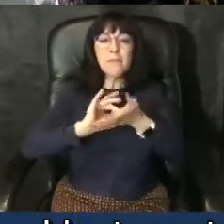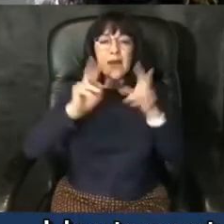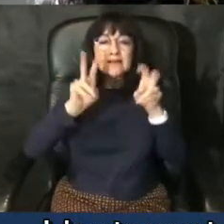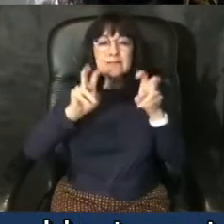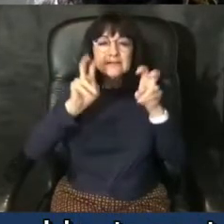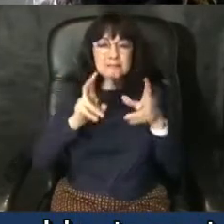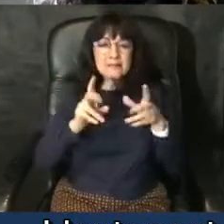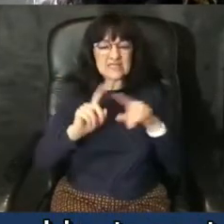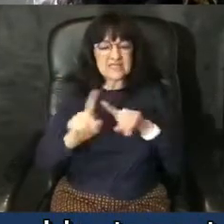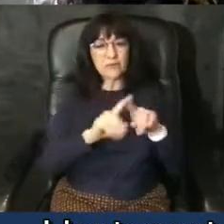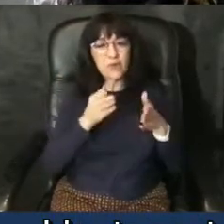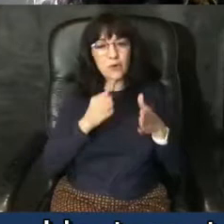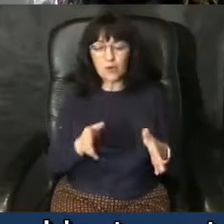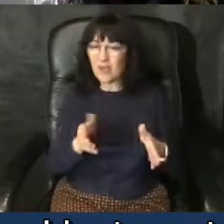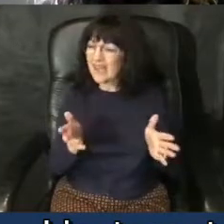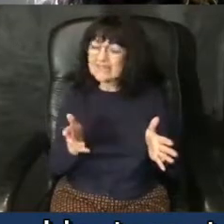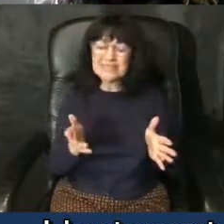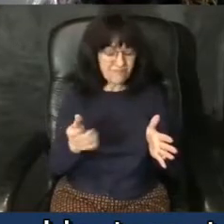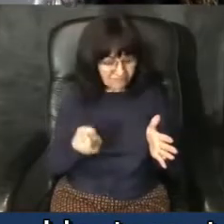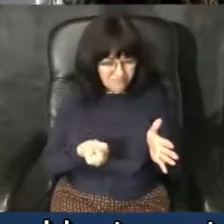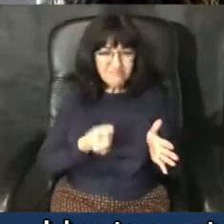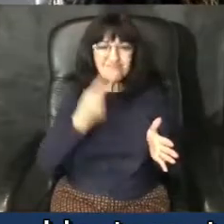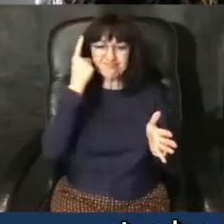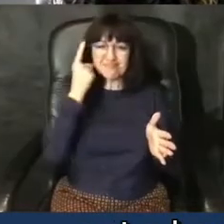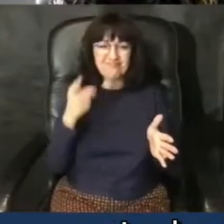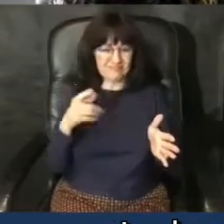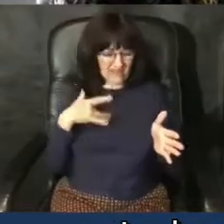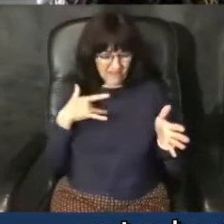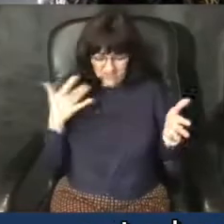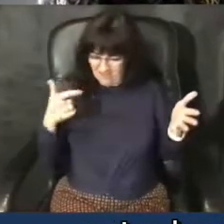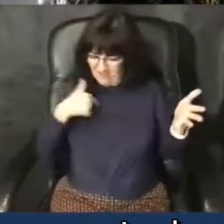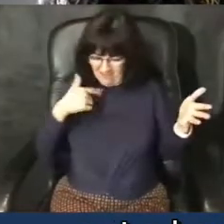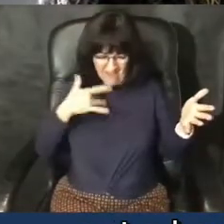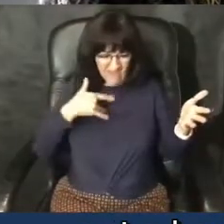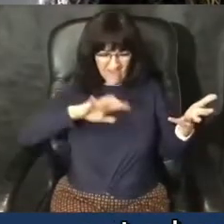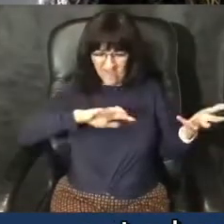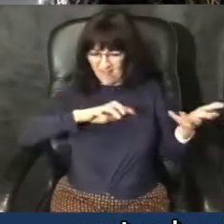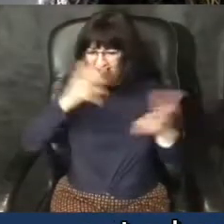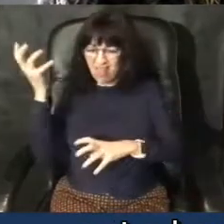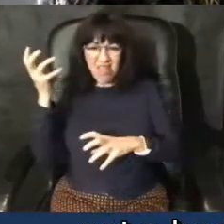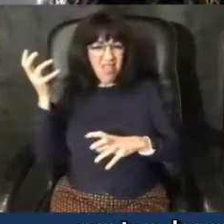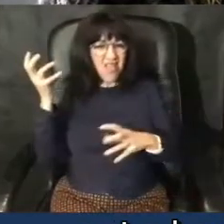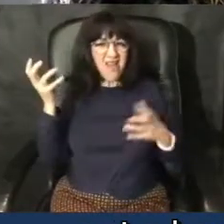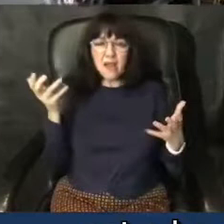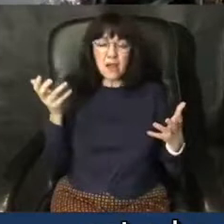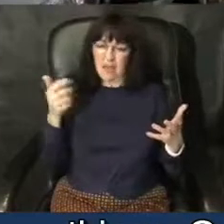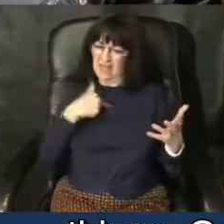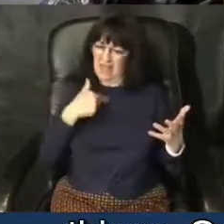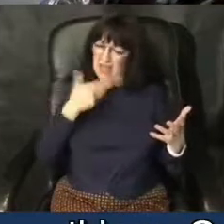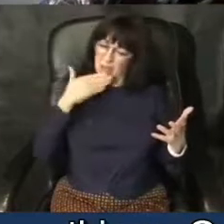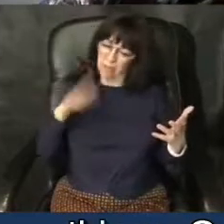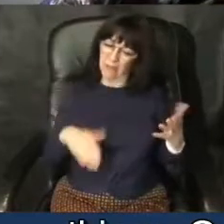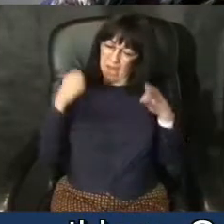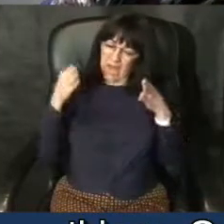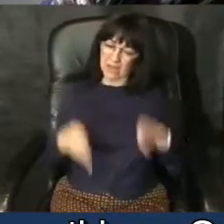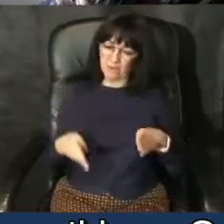Lieutenant Governor says, to not be okay. It's okay, and you are not a bad person if you feel like, wow, I'm feeling these things, or